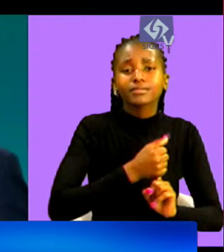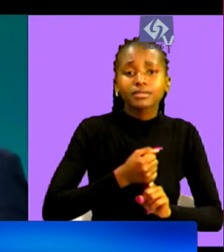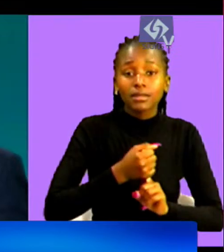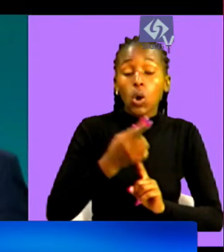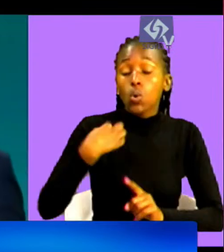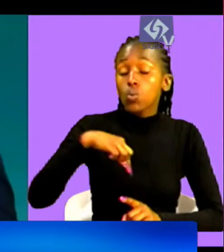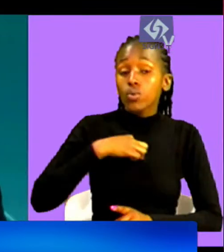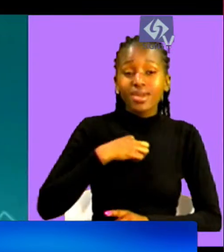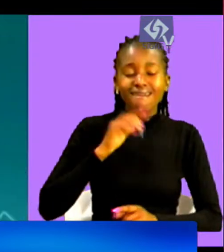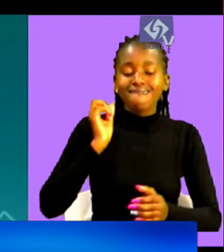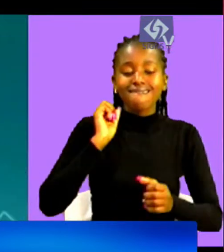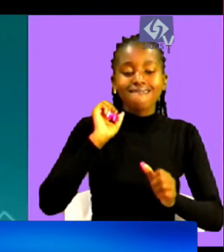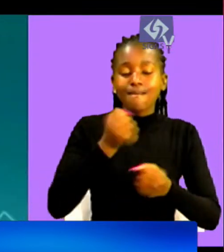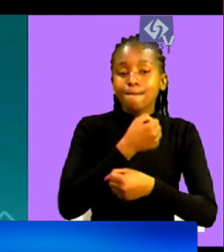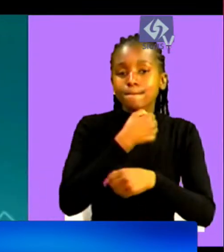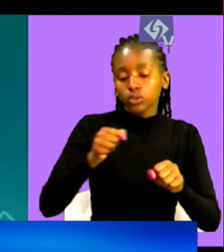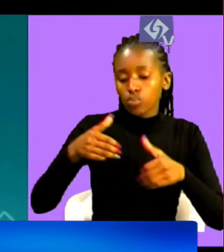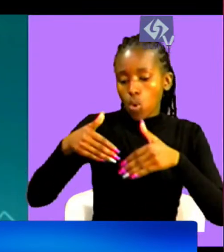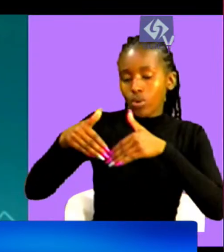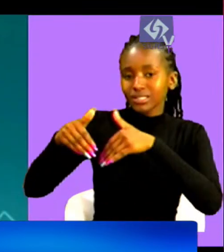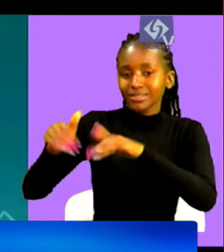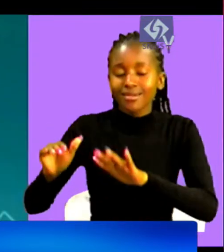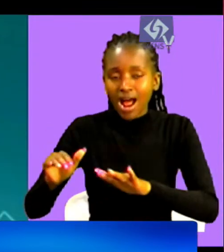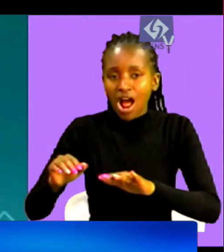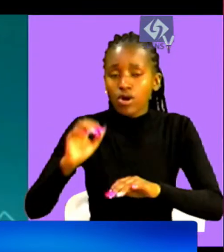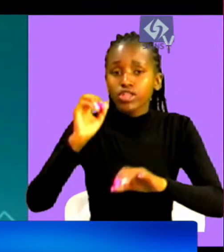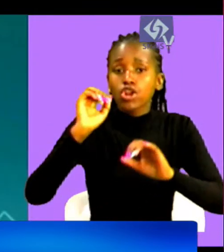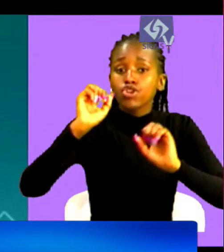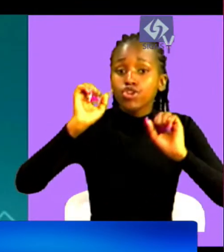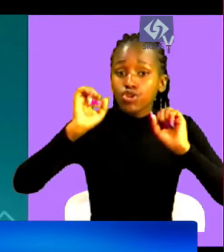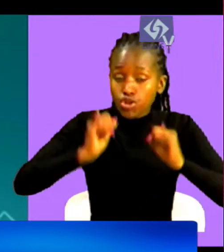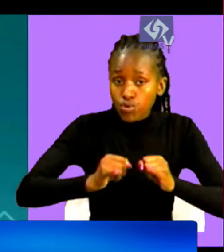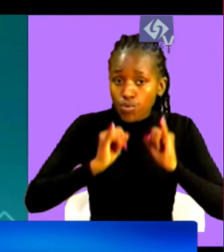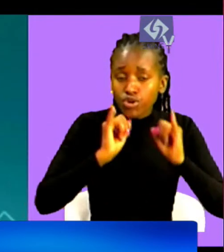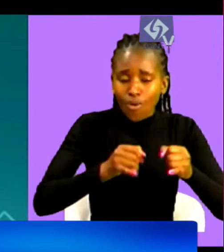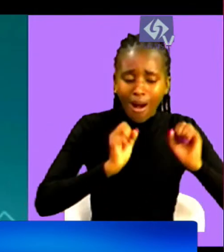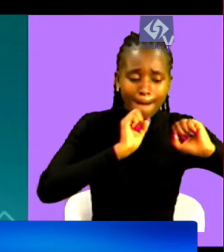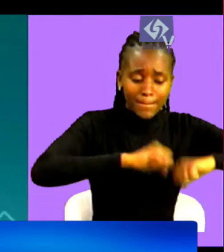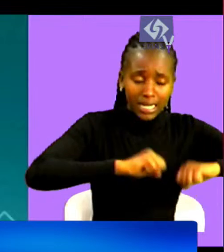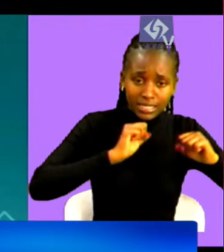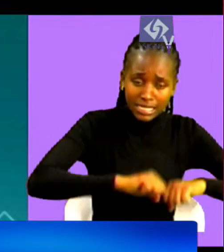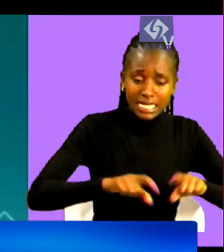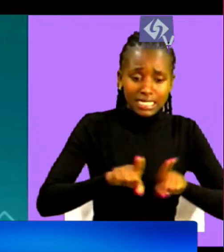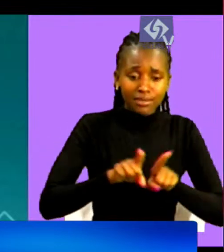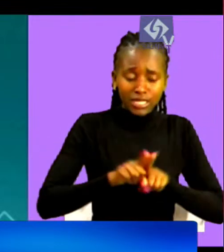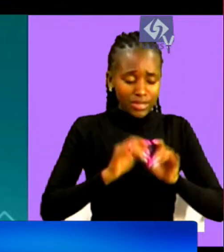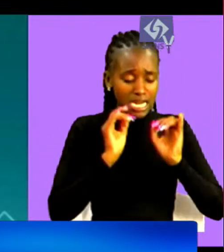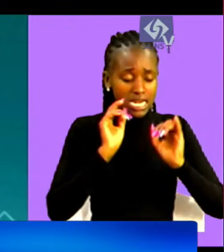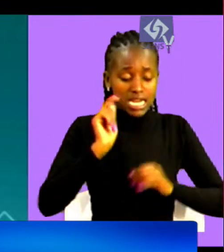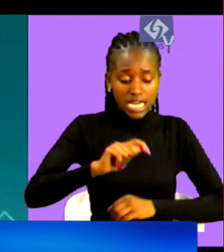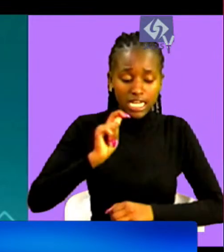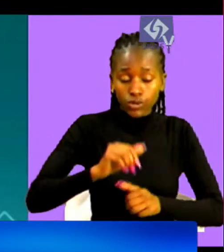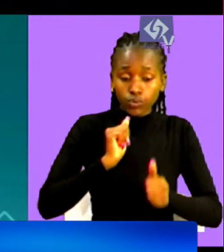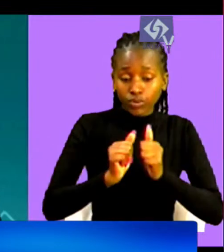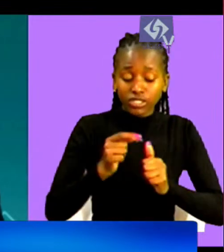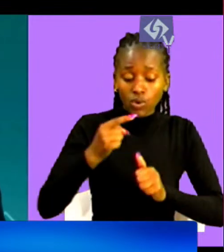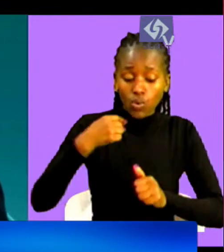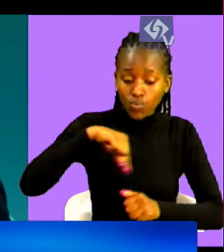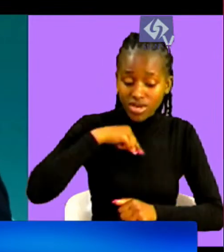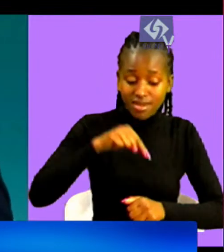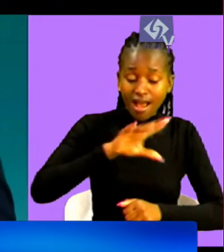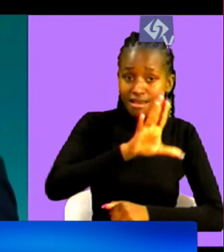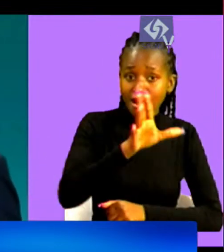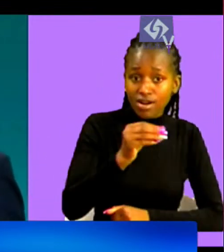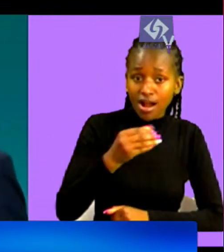neglect the immense potential or ignore the pressing needs of a continent on the cusp of